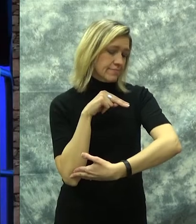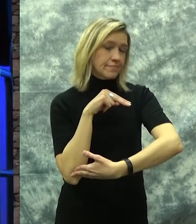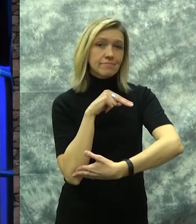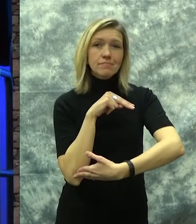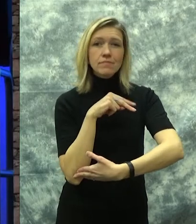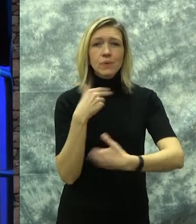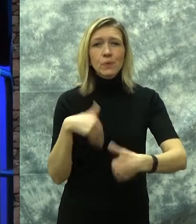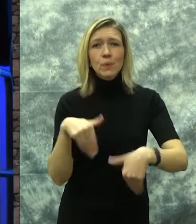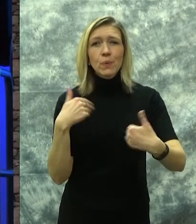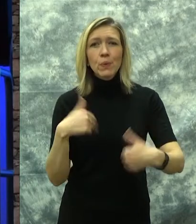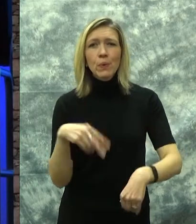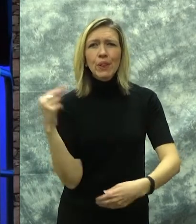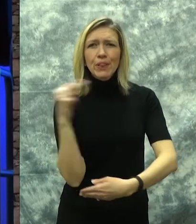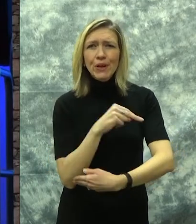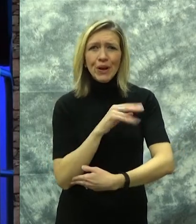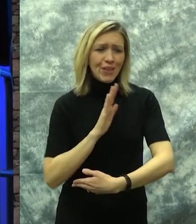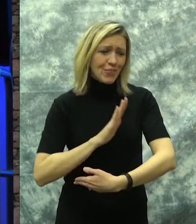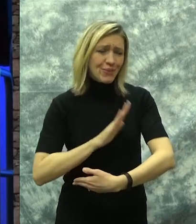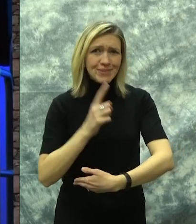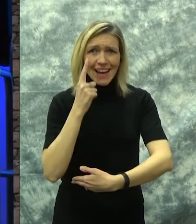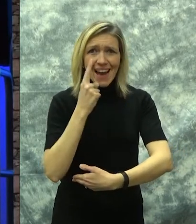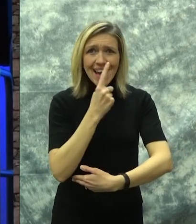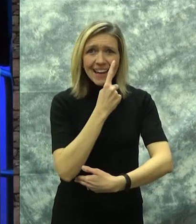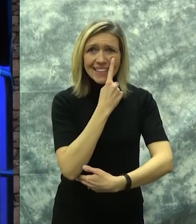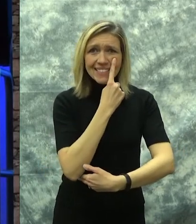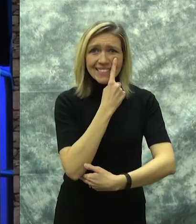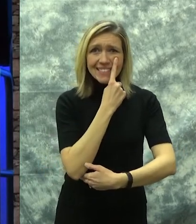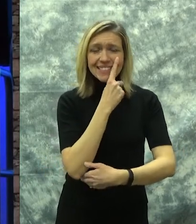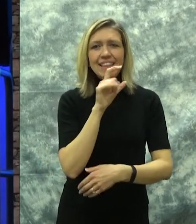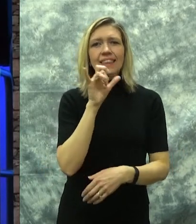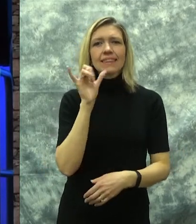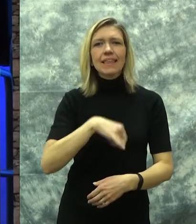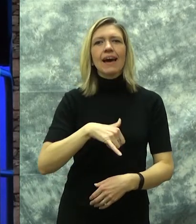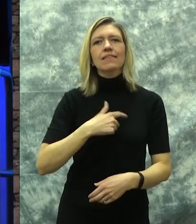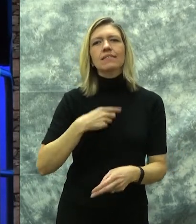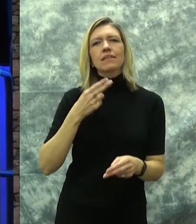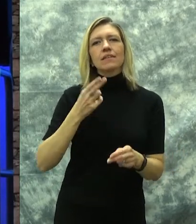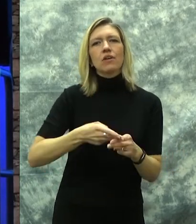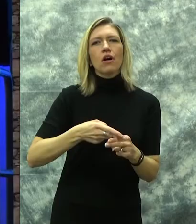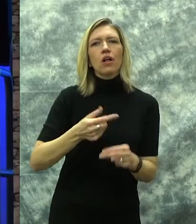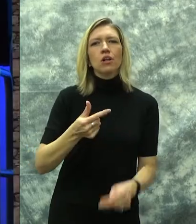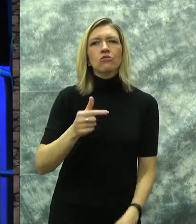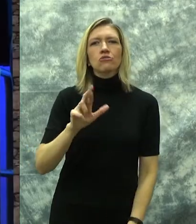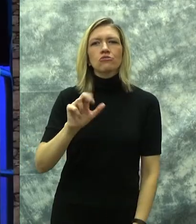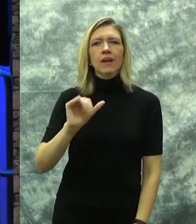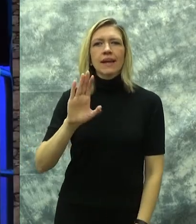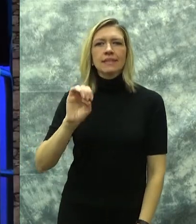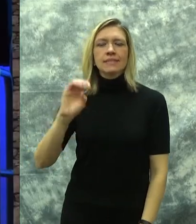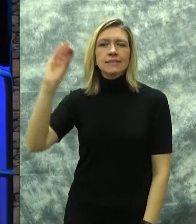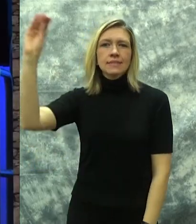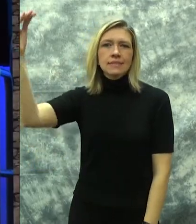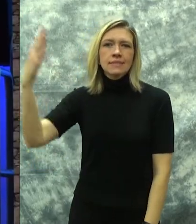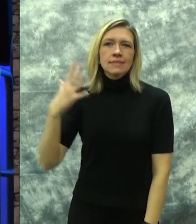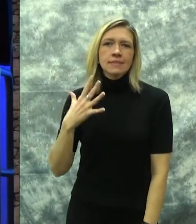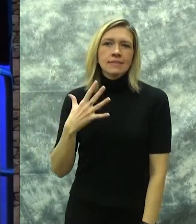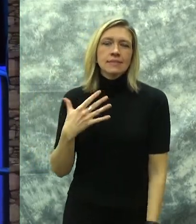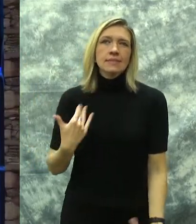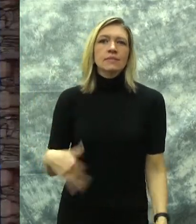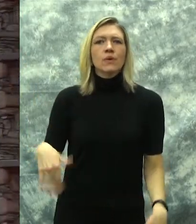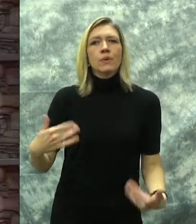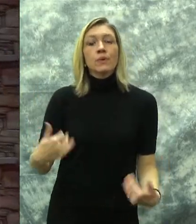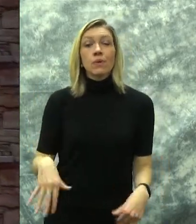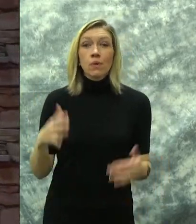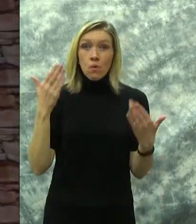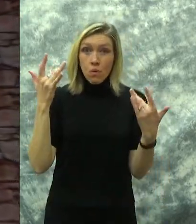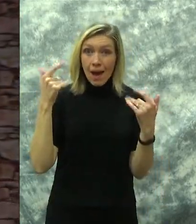Oh, look at those eyes, yeah, that's what I call grace. Why give up